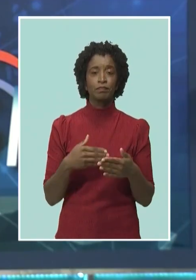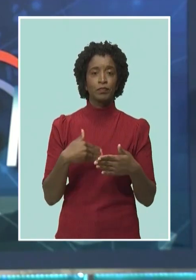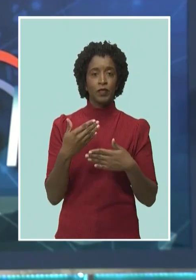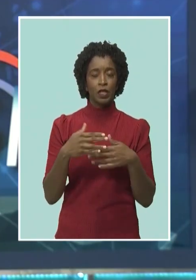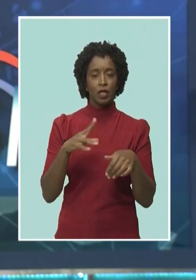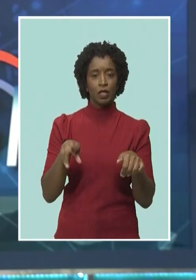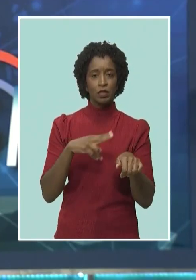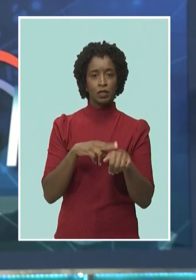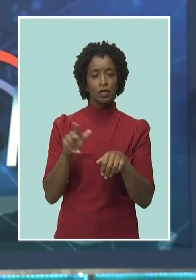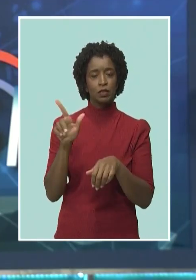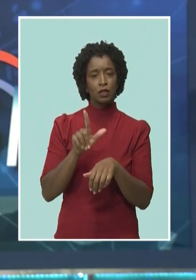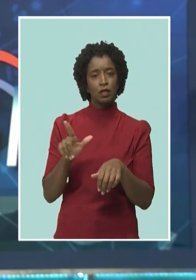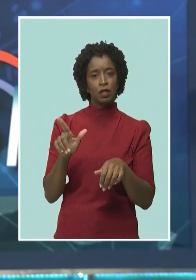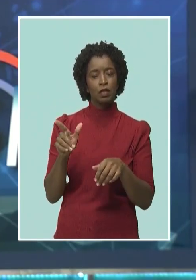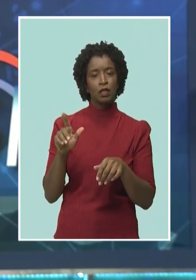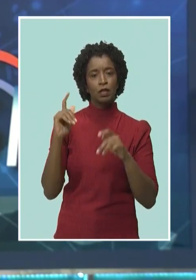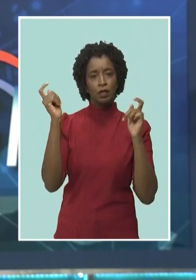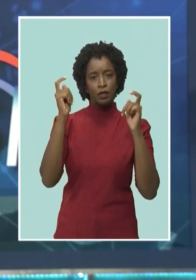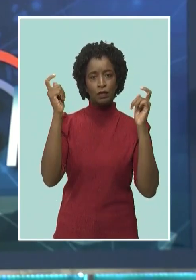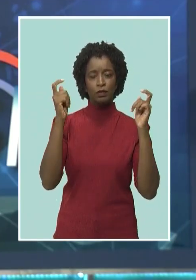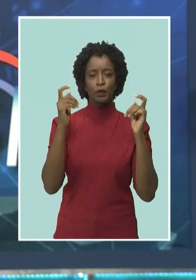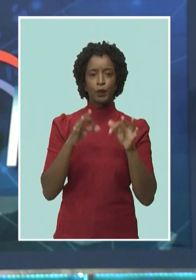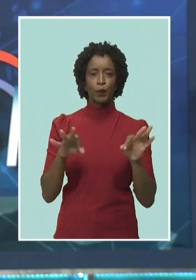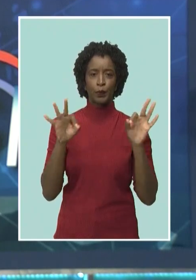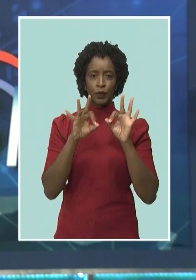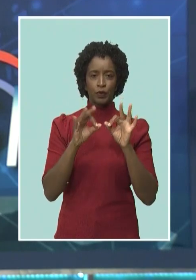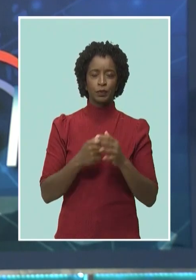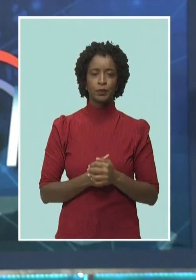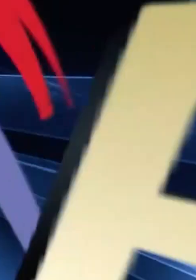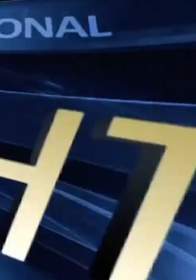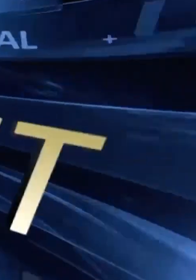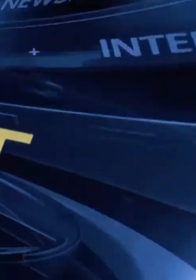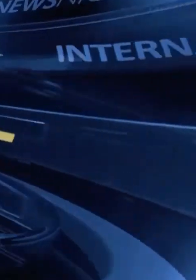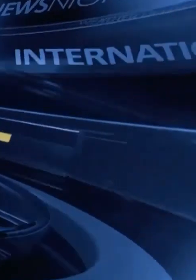National Library Service celebrates a major anniversary.